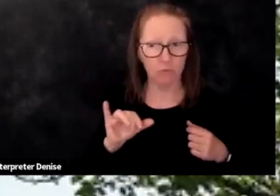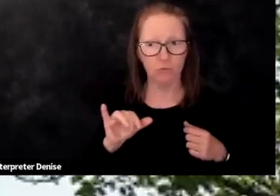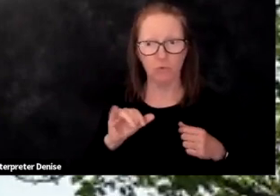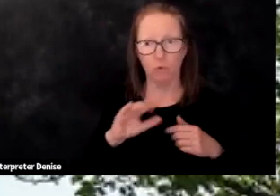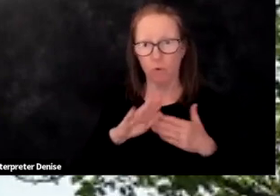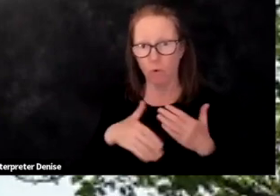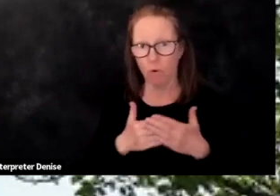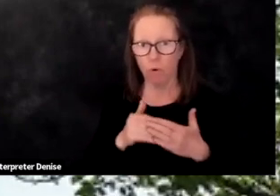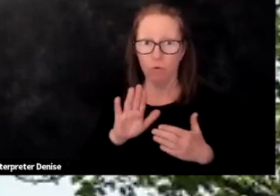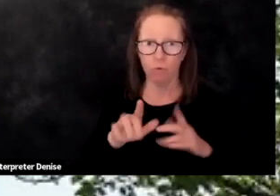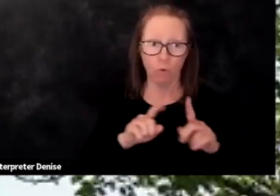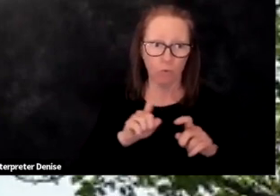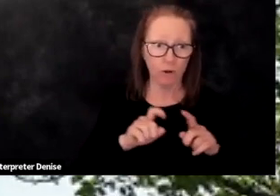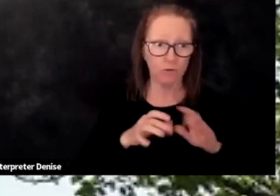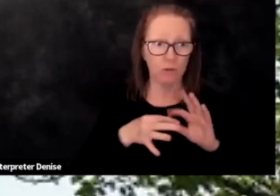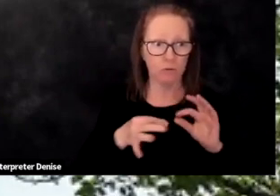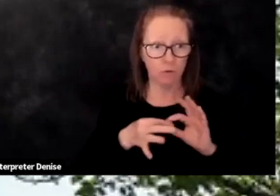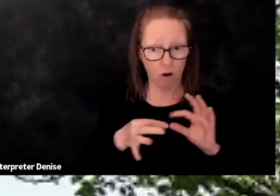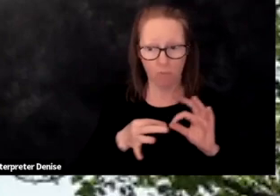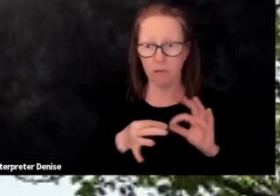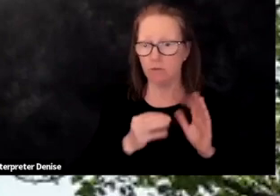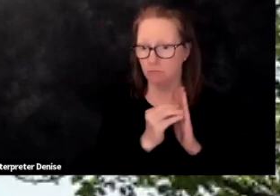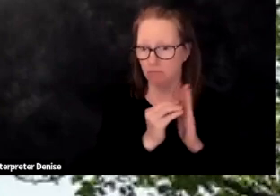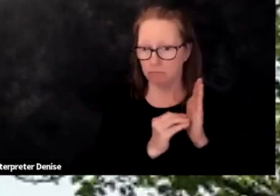to reiterate that as well. So